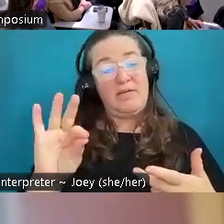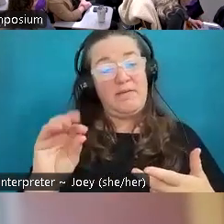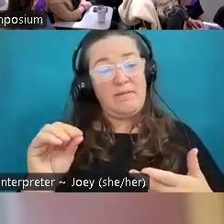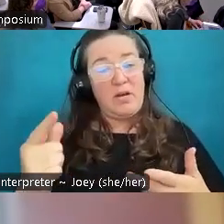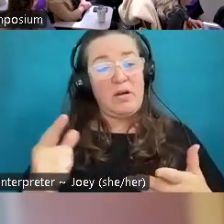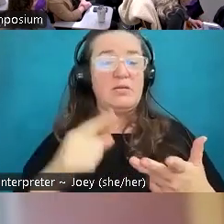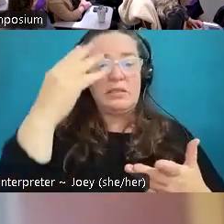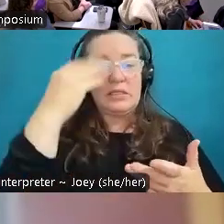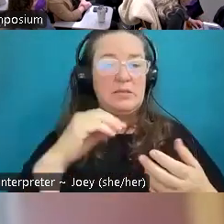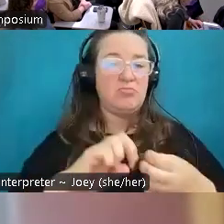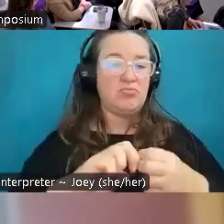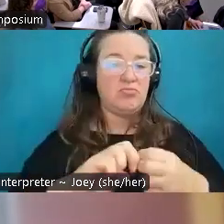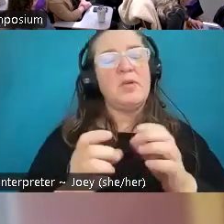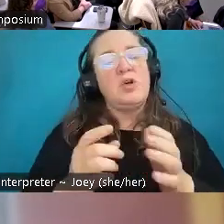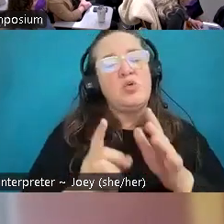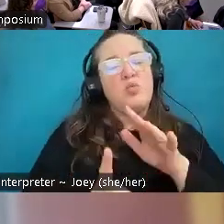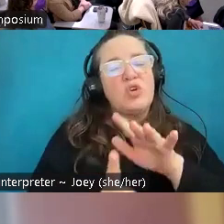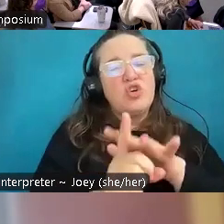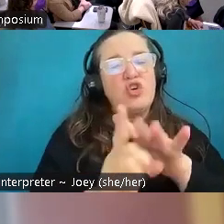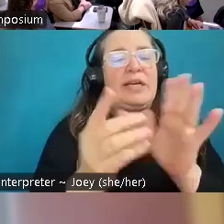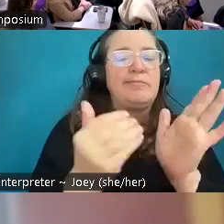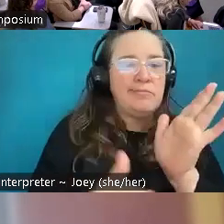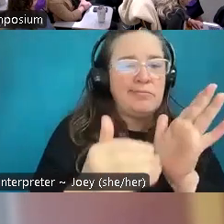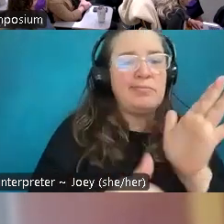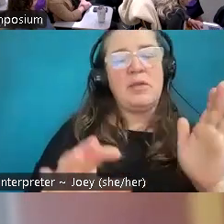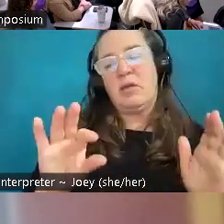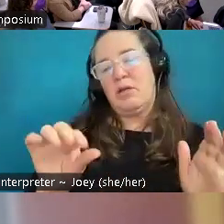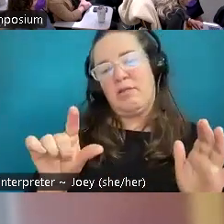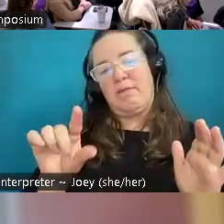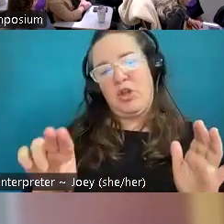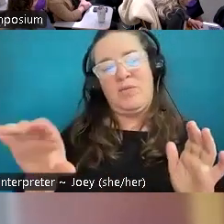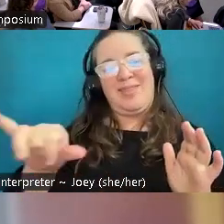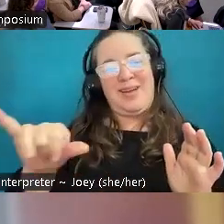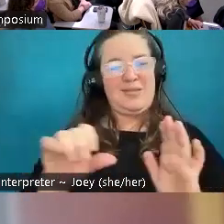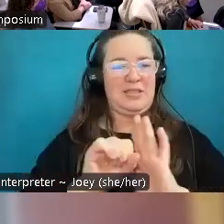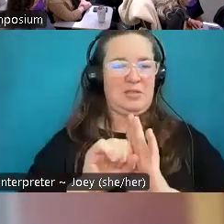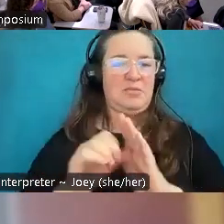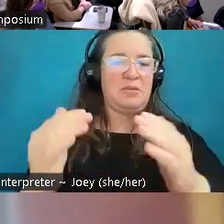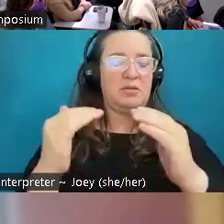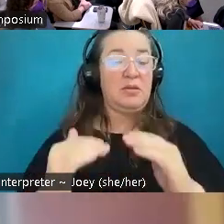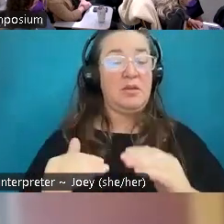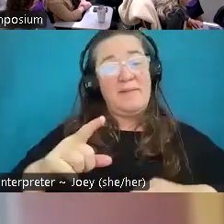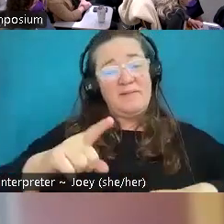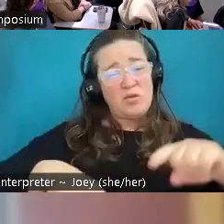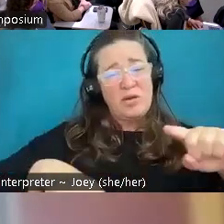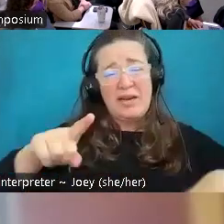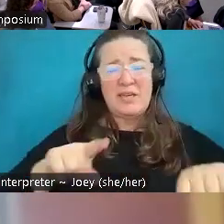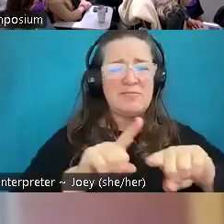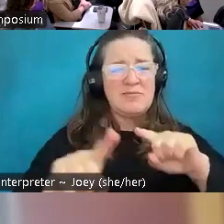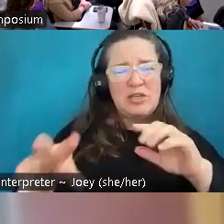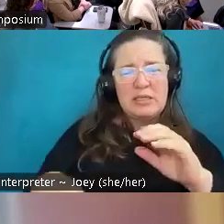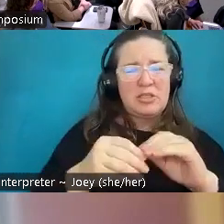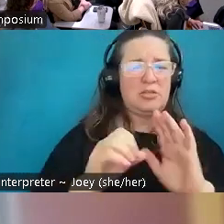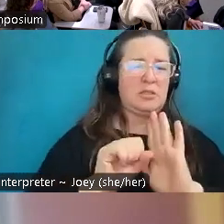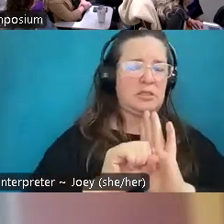symptoms. A wide variety of additional symptoms may also be present, and this results in a very heterogeneous picture